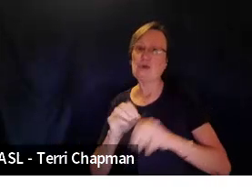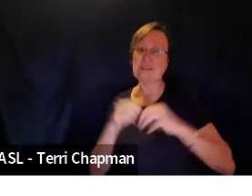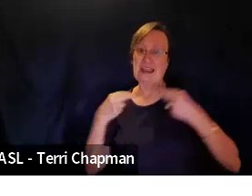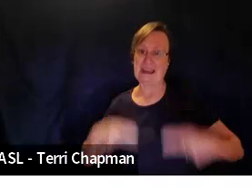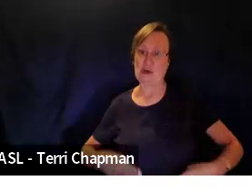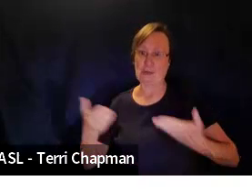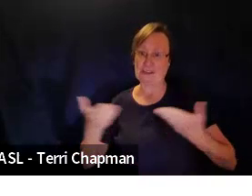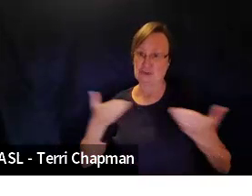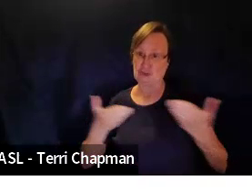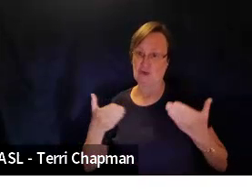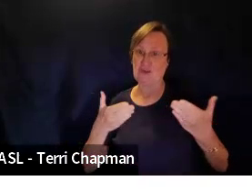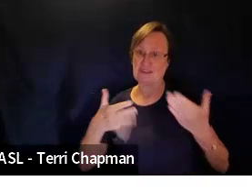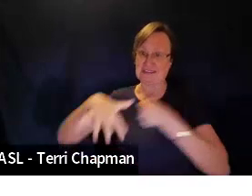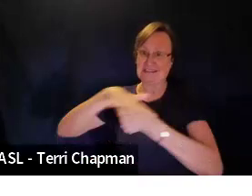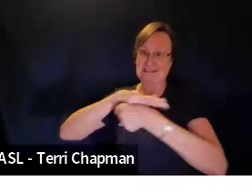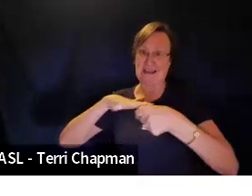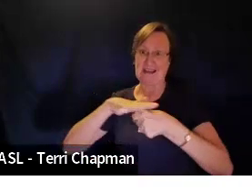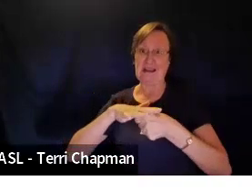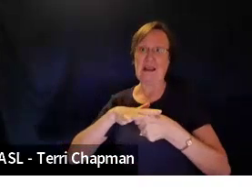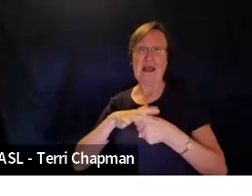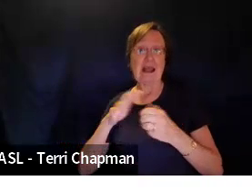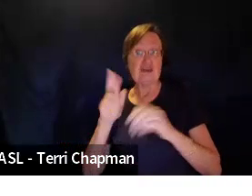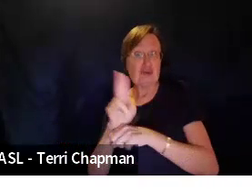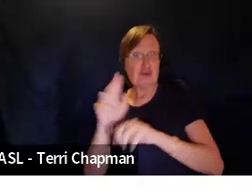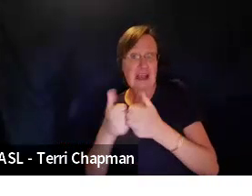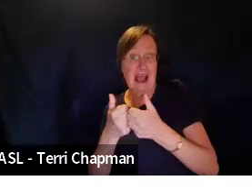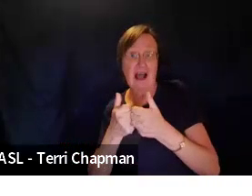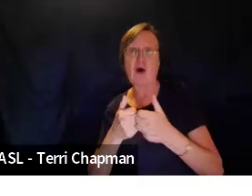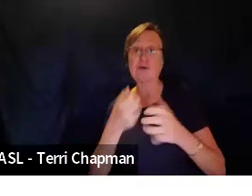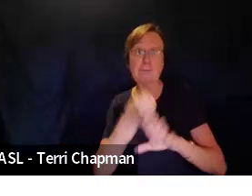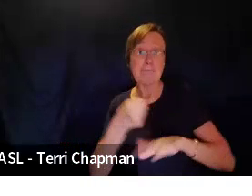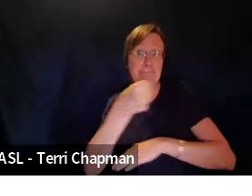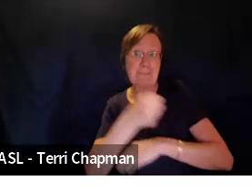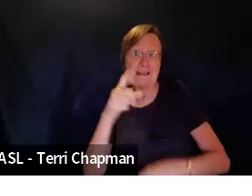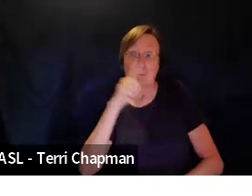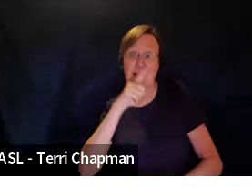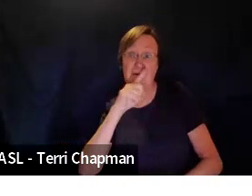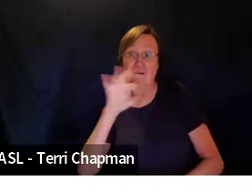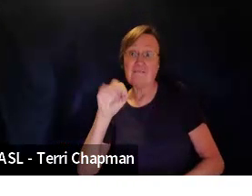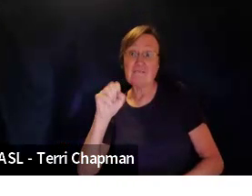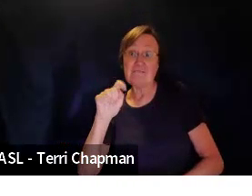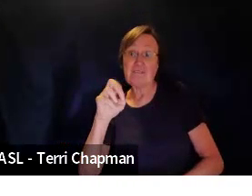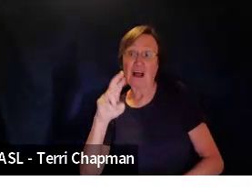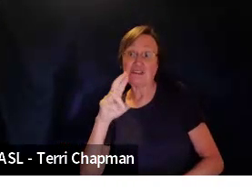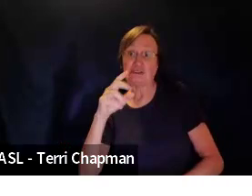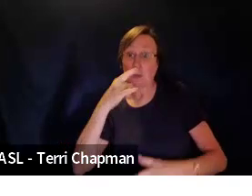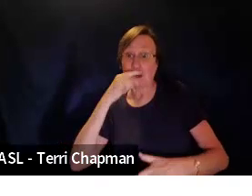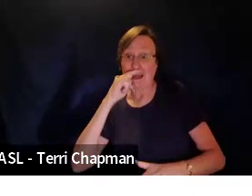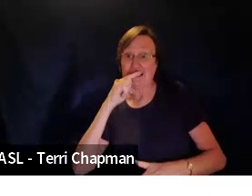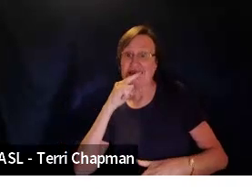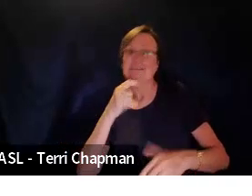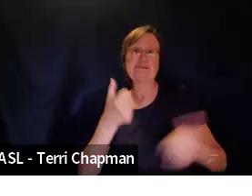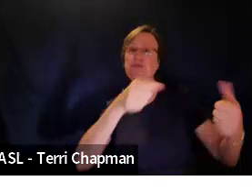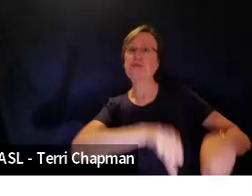to deny parents with disabilities placement with foster kids, to deny kids placement with their own